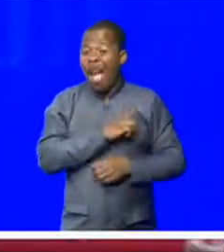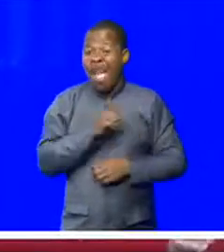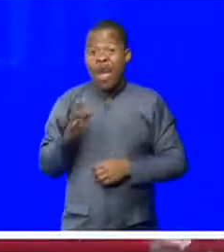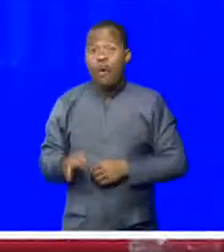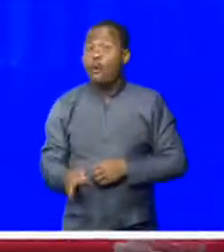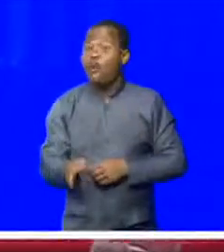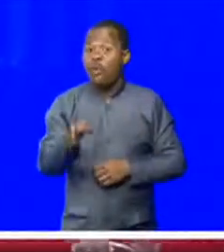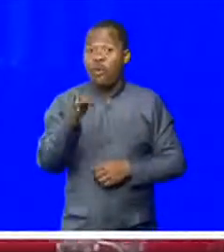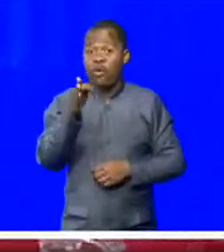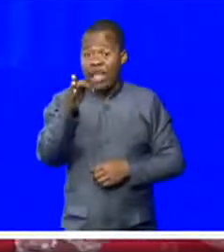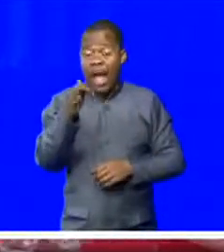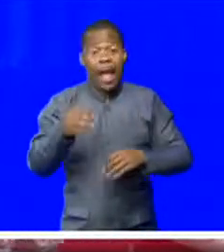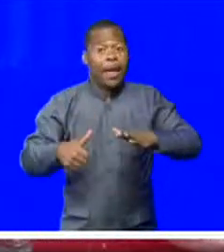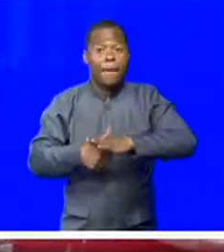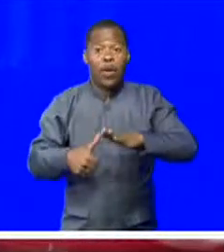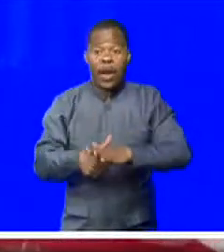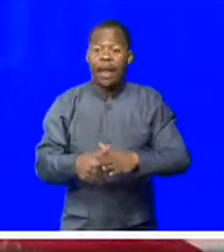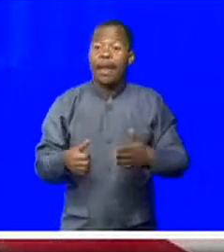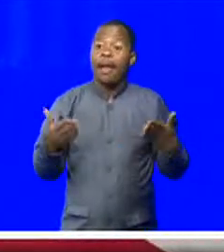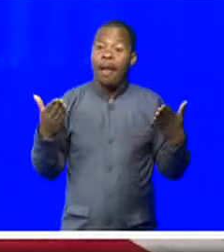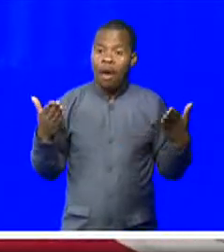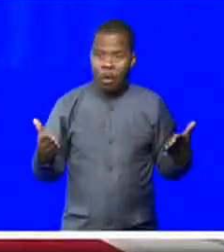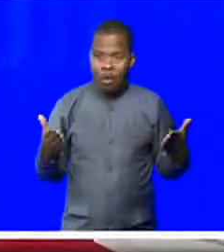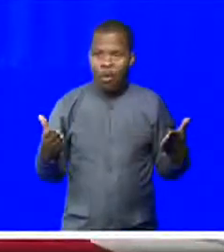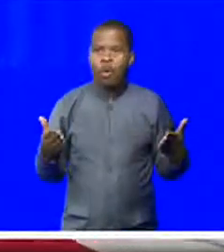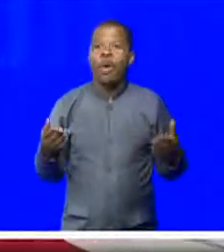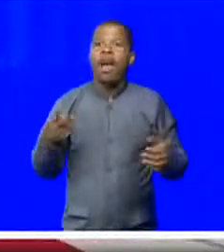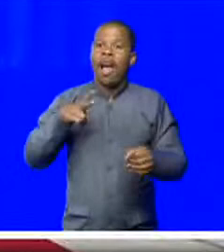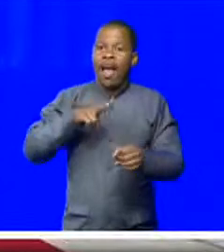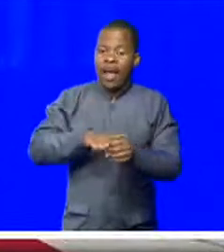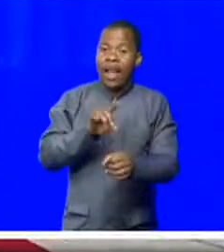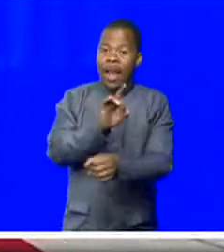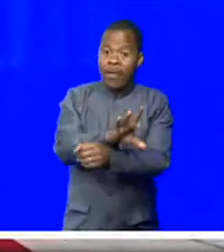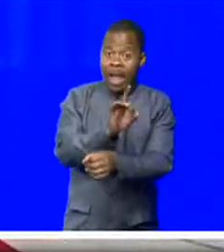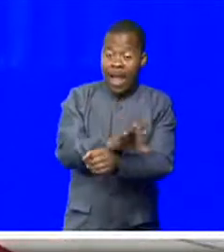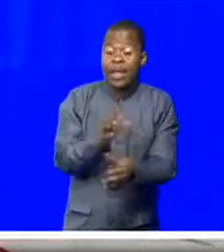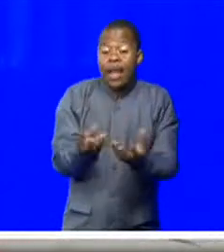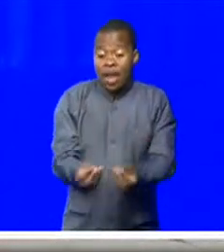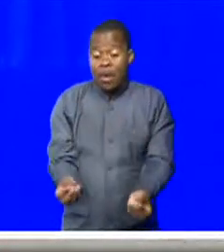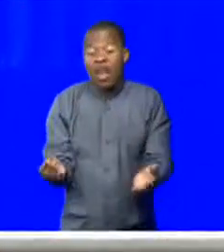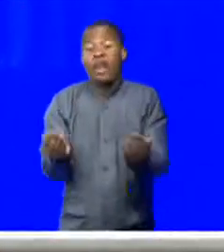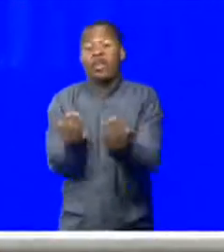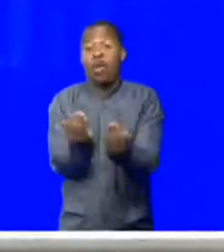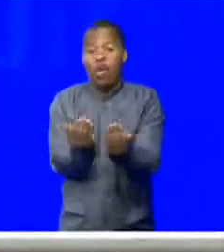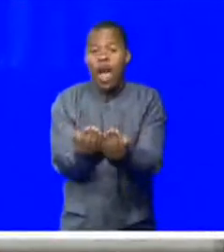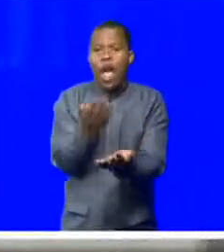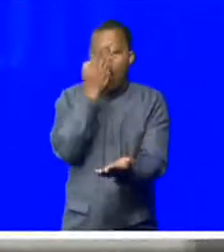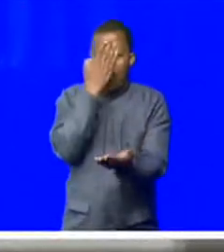ingakhoni ukubuka ifocus. Ngithi-ke bantwana